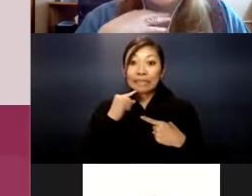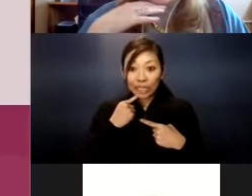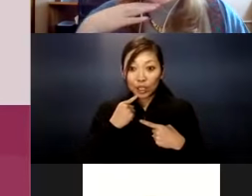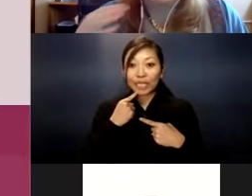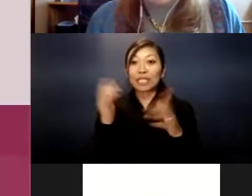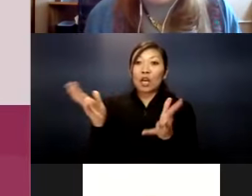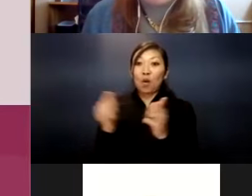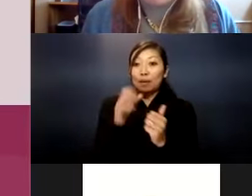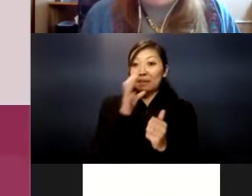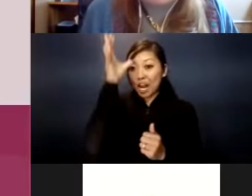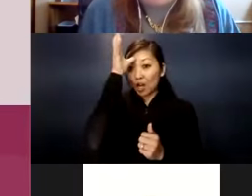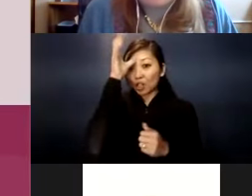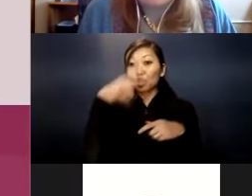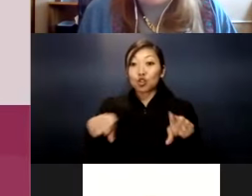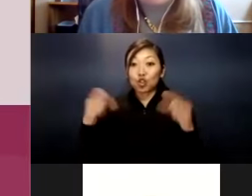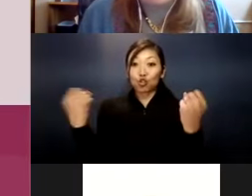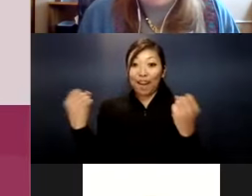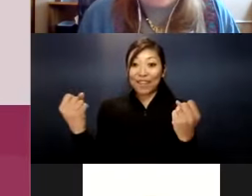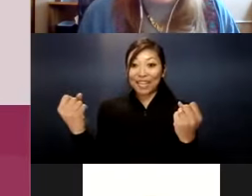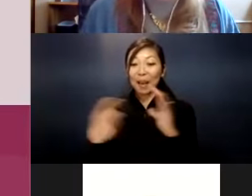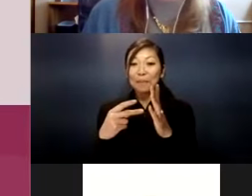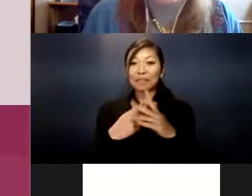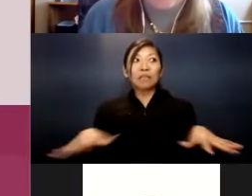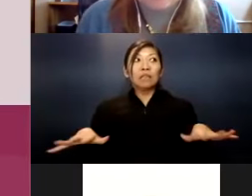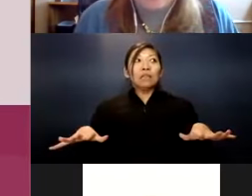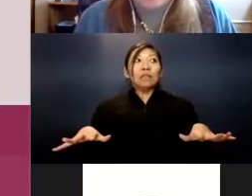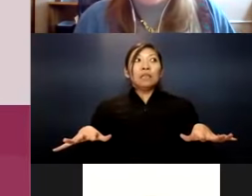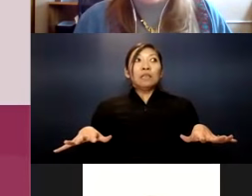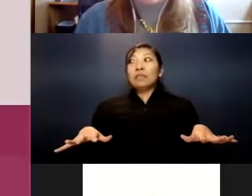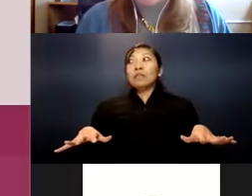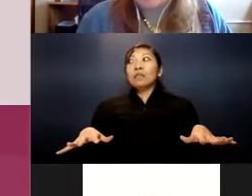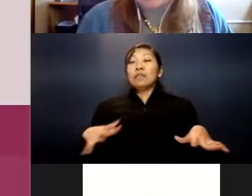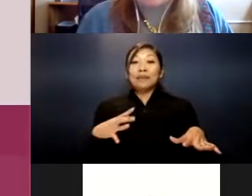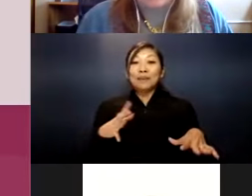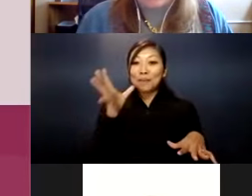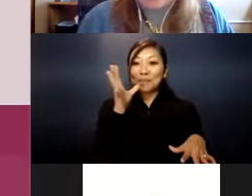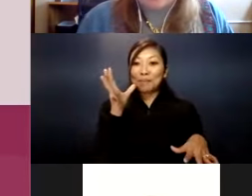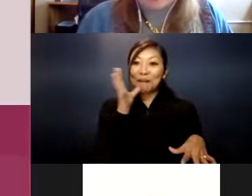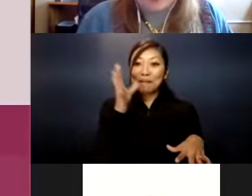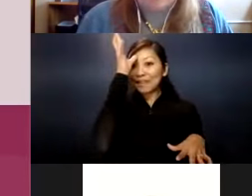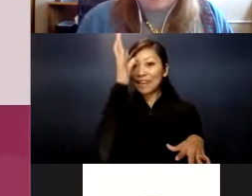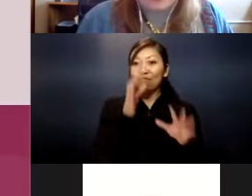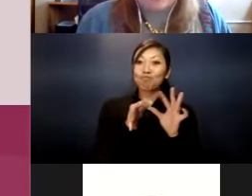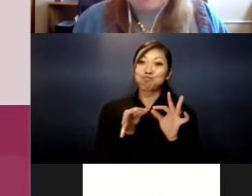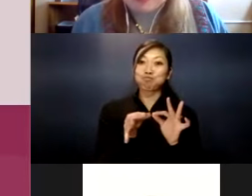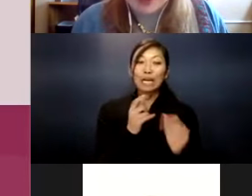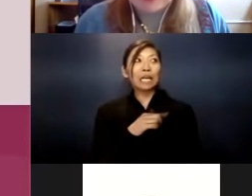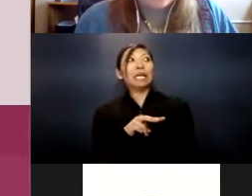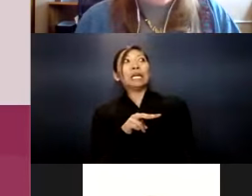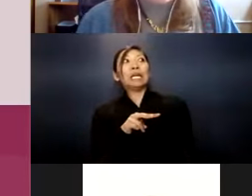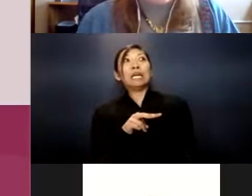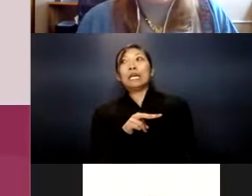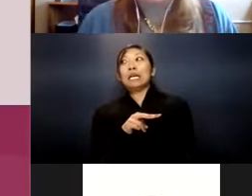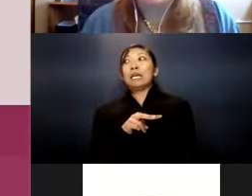car, I automatically tense up, um, when I get into a car with like my